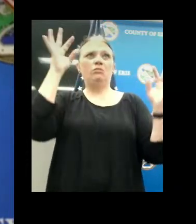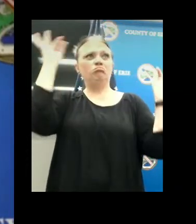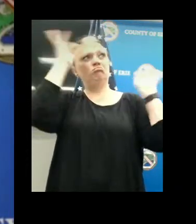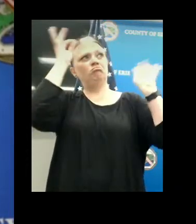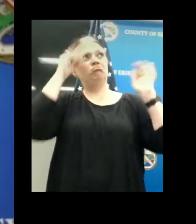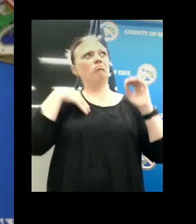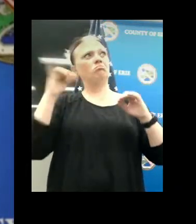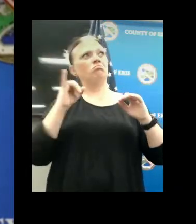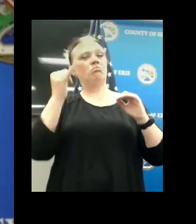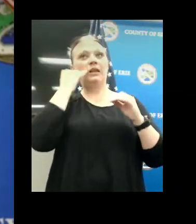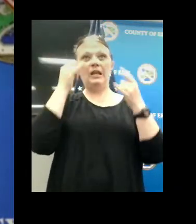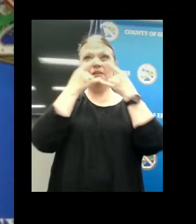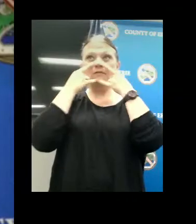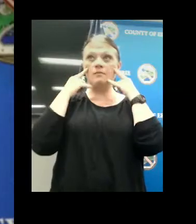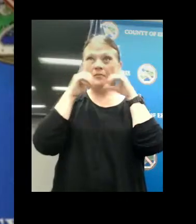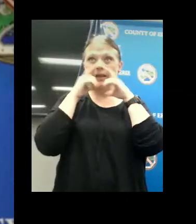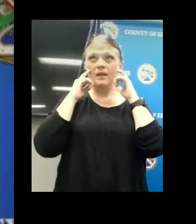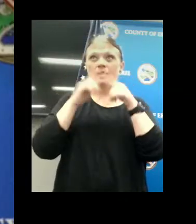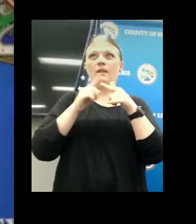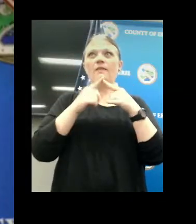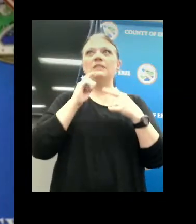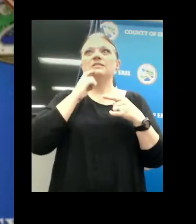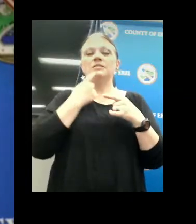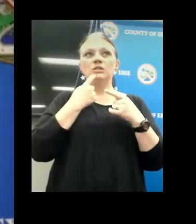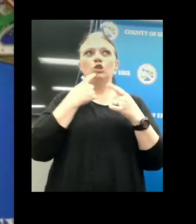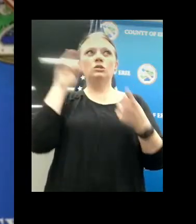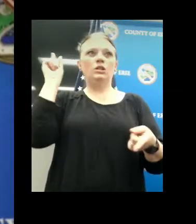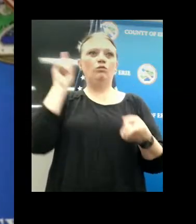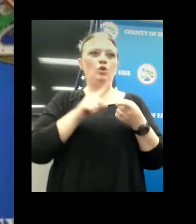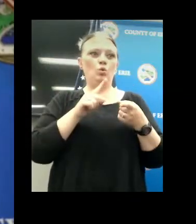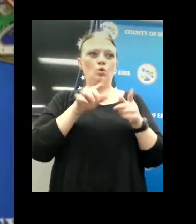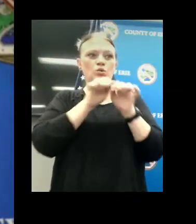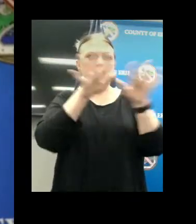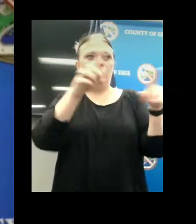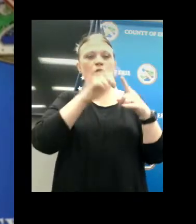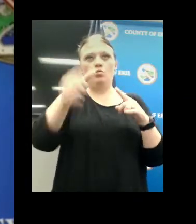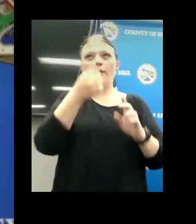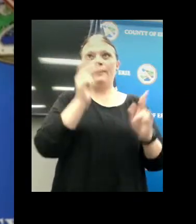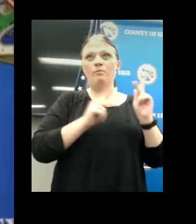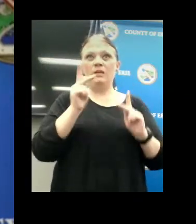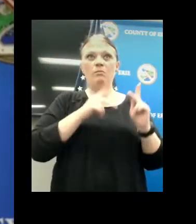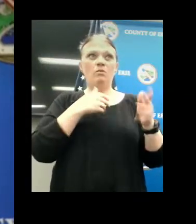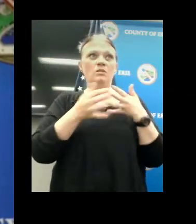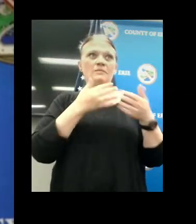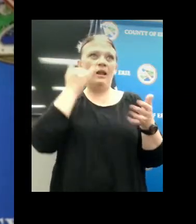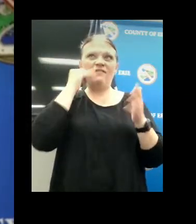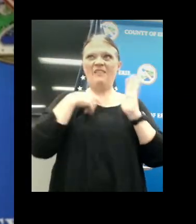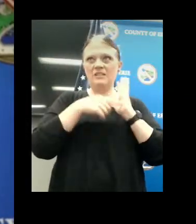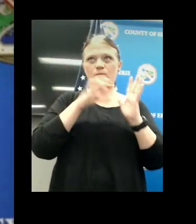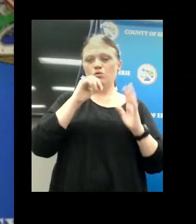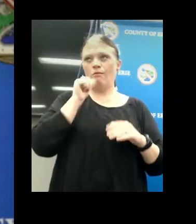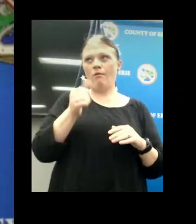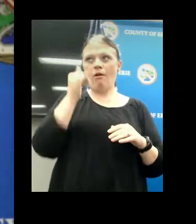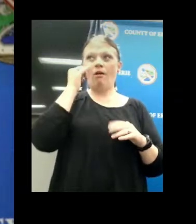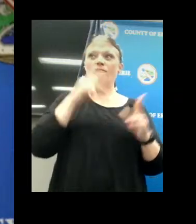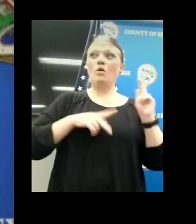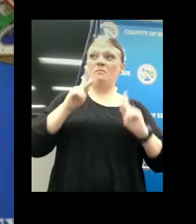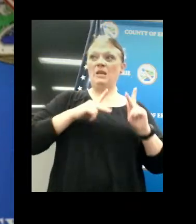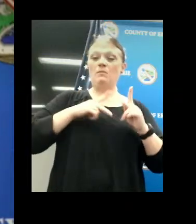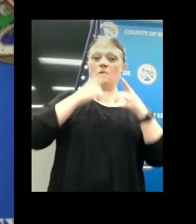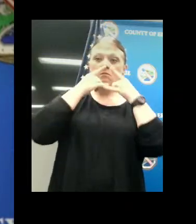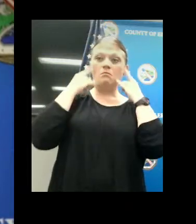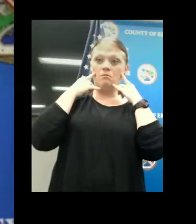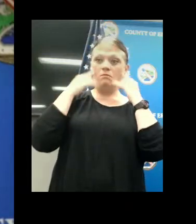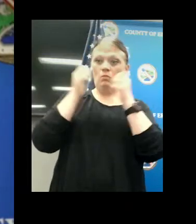they're wearing a mask, they significantly reduce possible transmission to other people, even though they don't have symptoms. And then for people wearing masks that